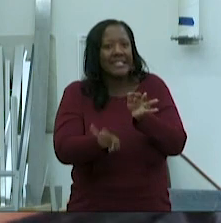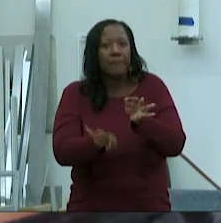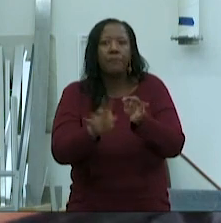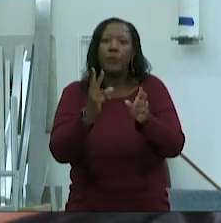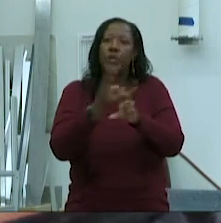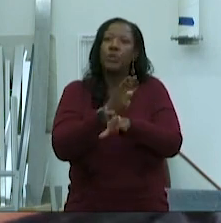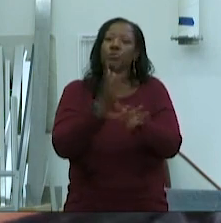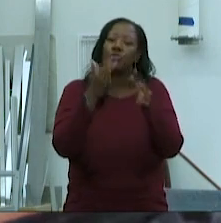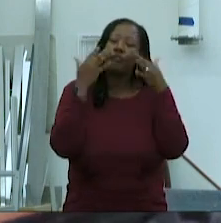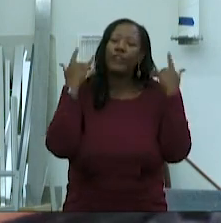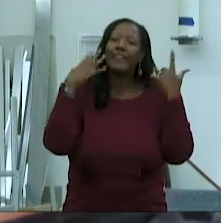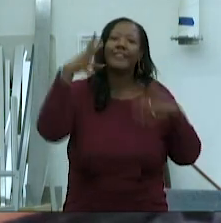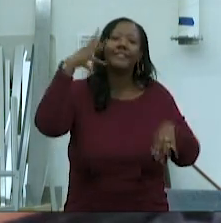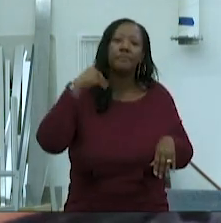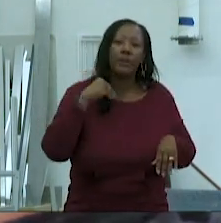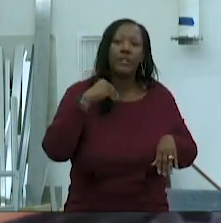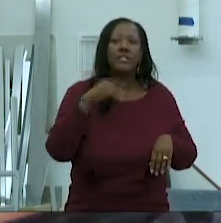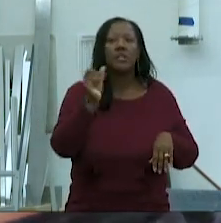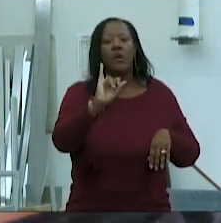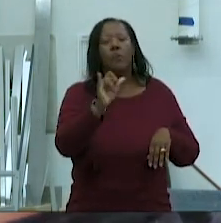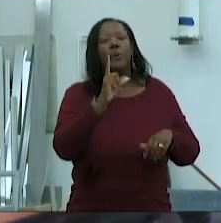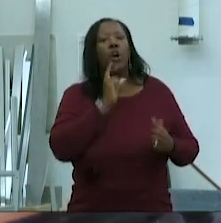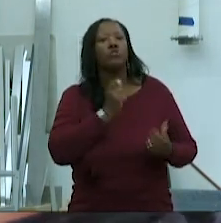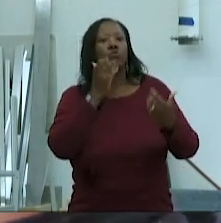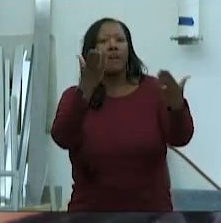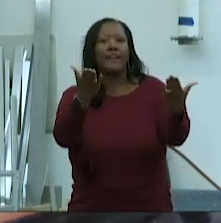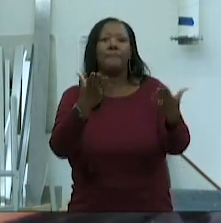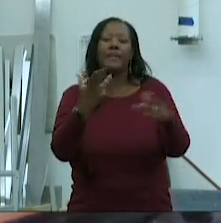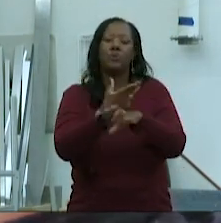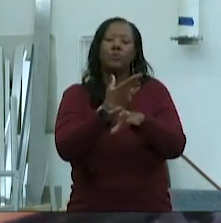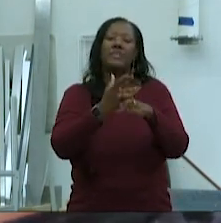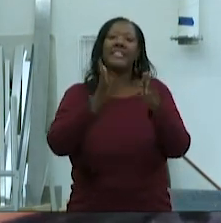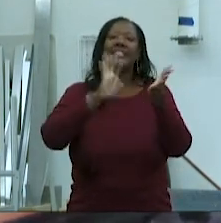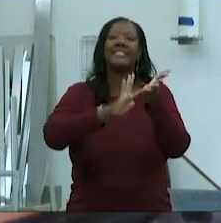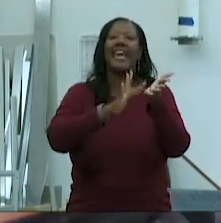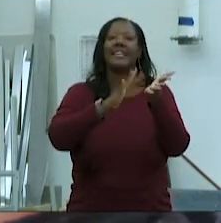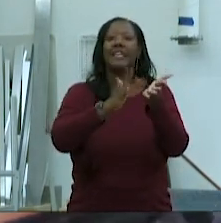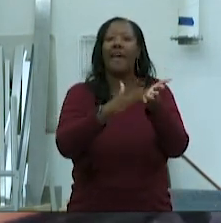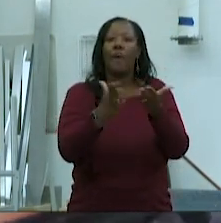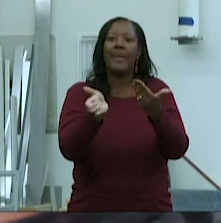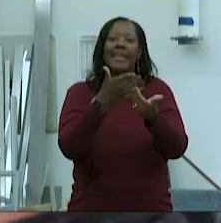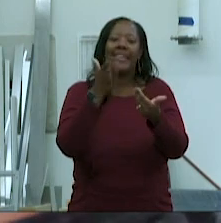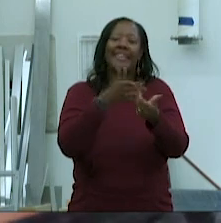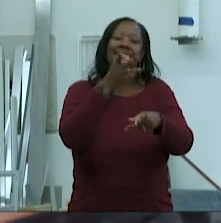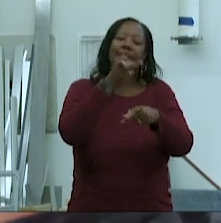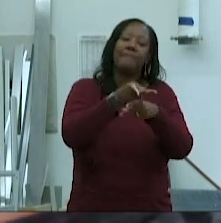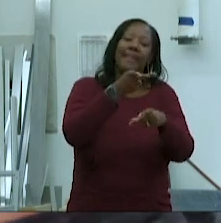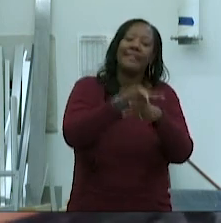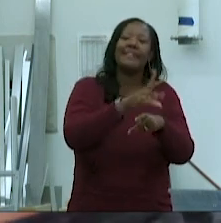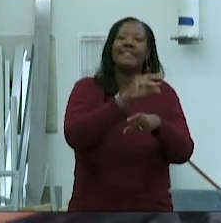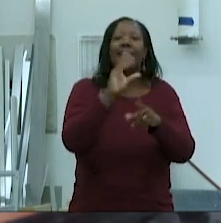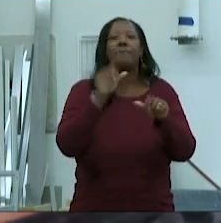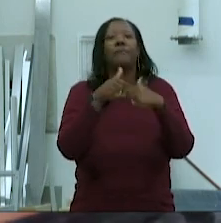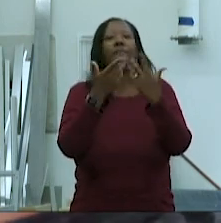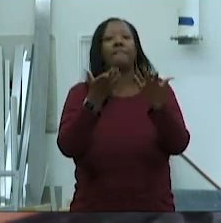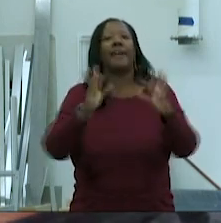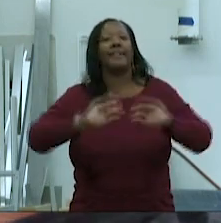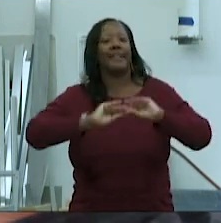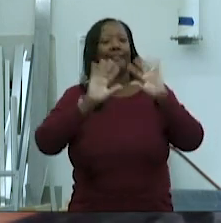experiences. The guidelines also recommend using tactile elements, ensuring easy maintenance, and providing clear visitor